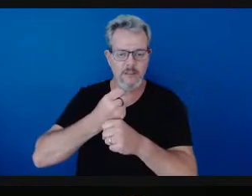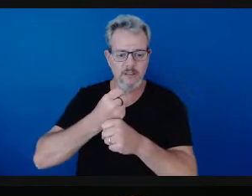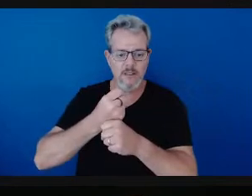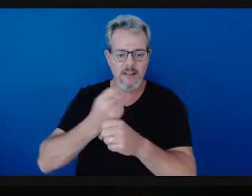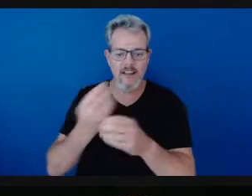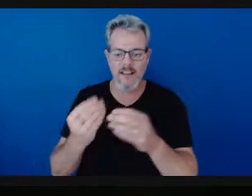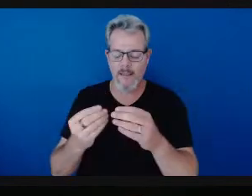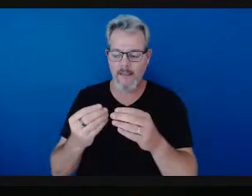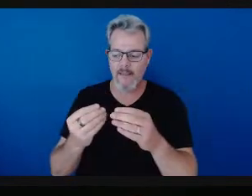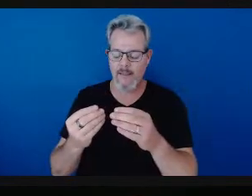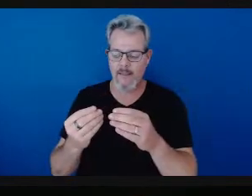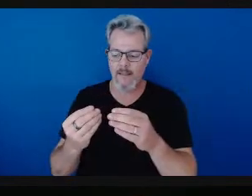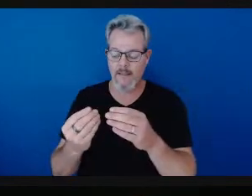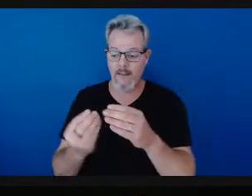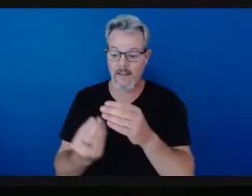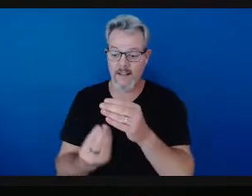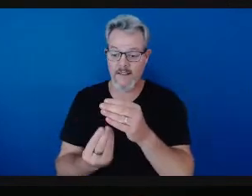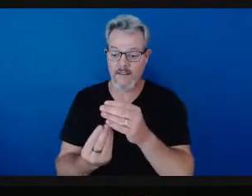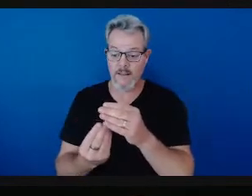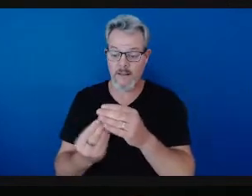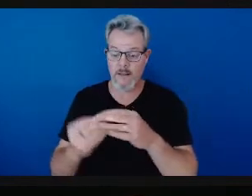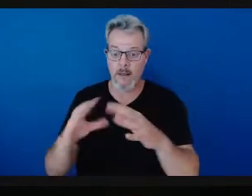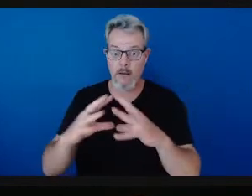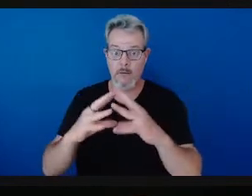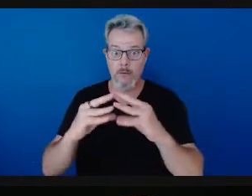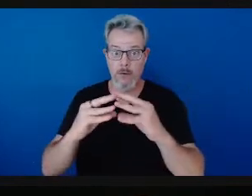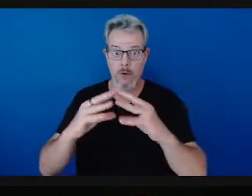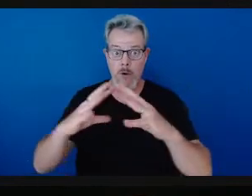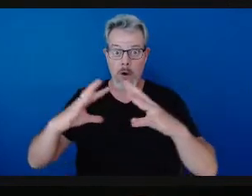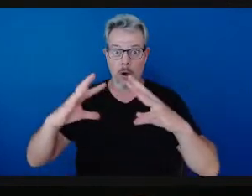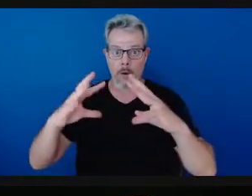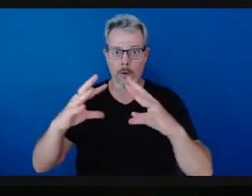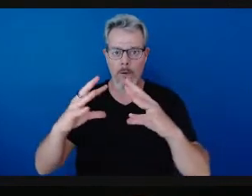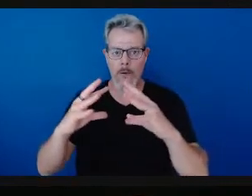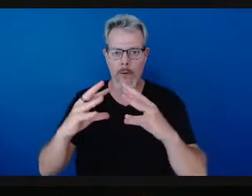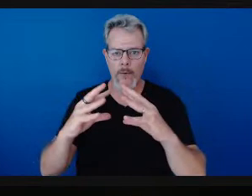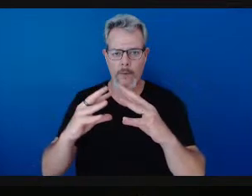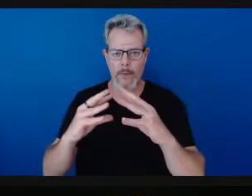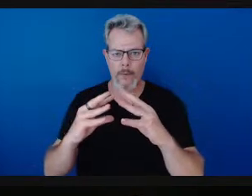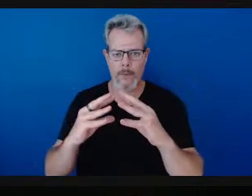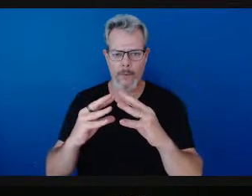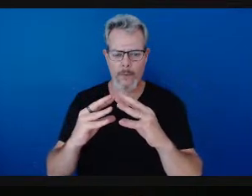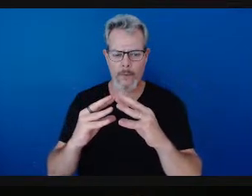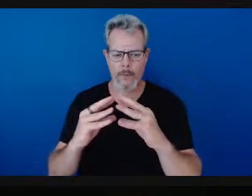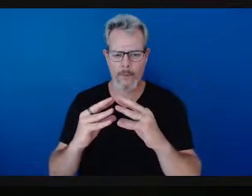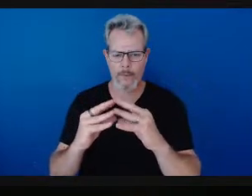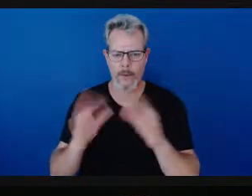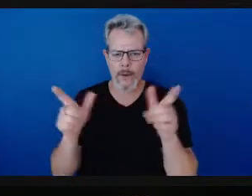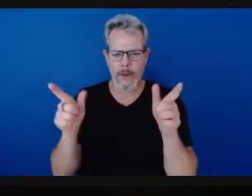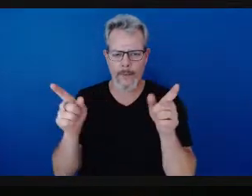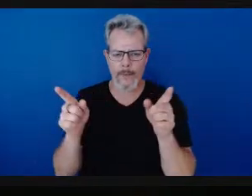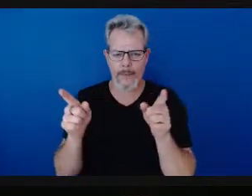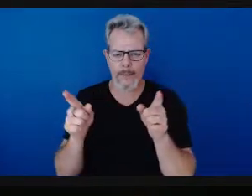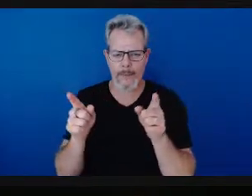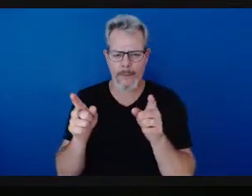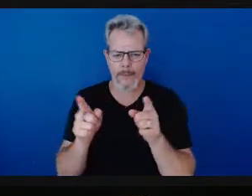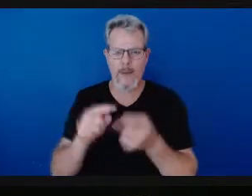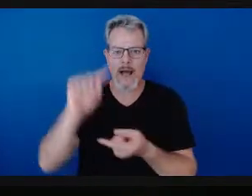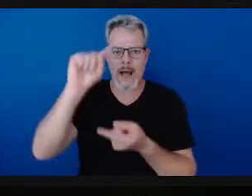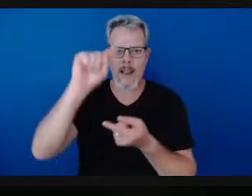lava stops. So it's like the nozzle starts constricting and less lava goes through